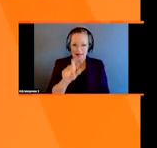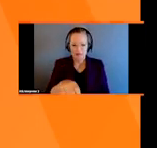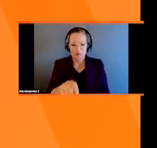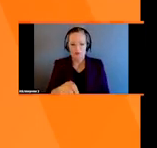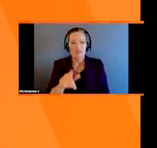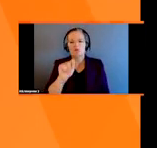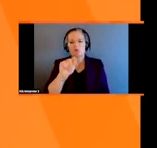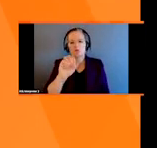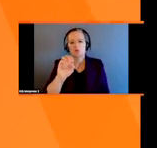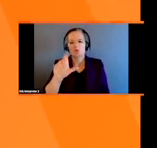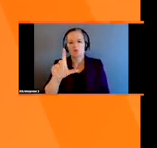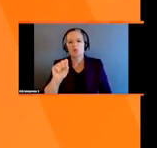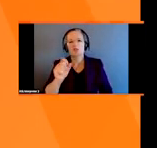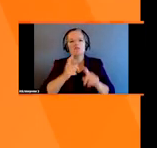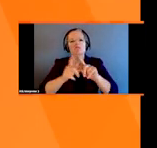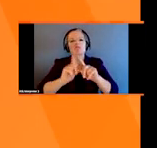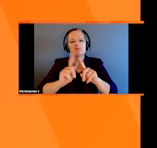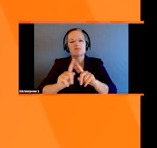that.